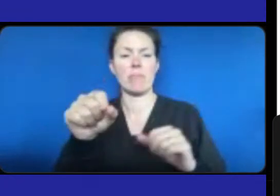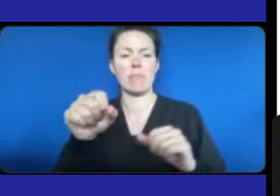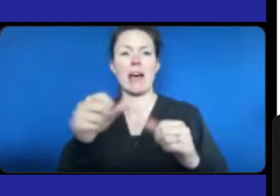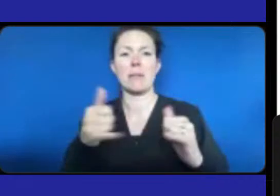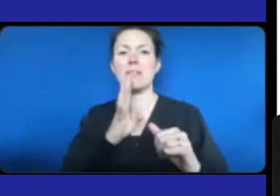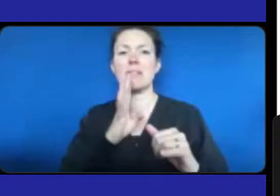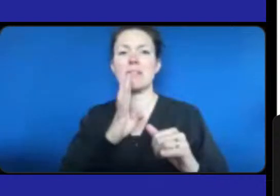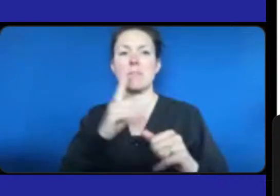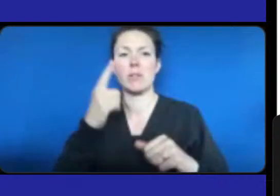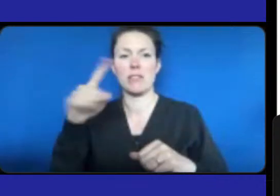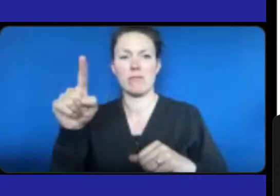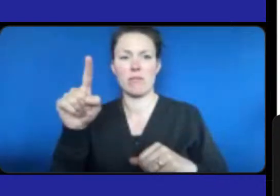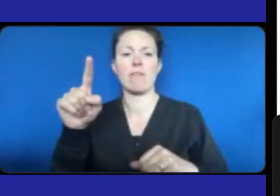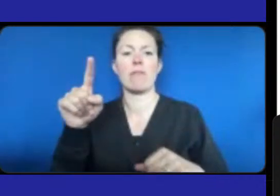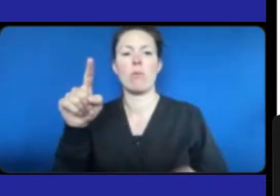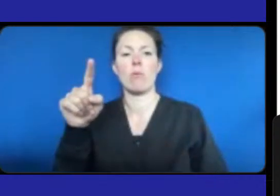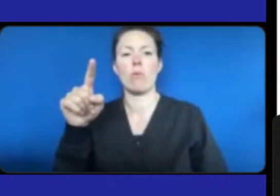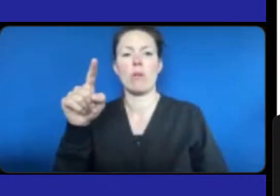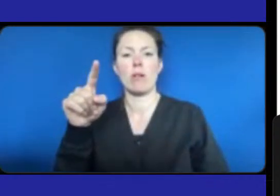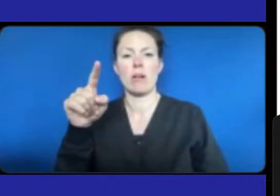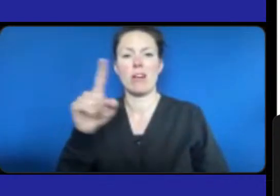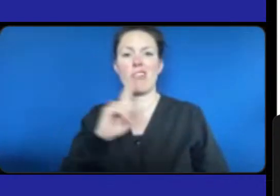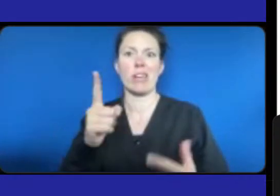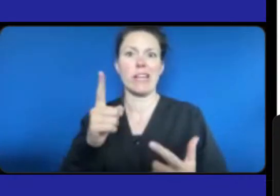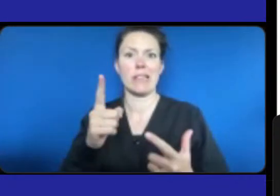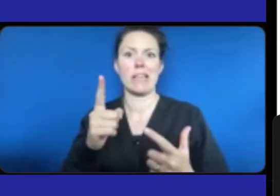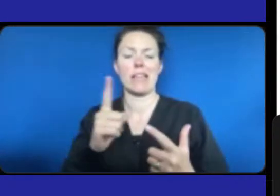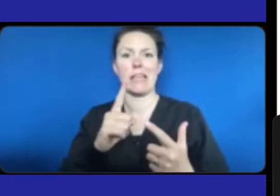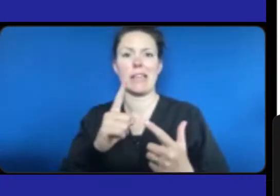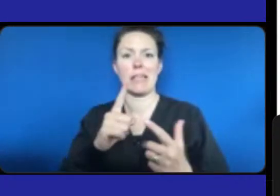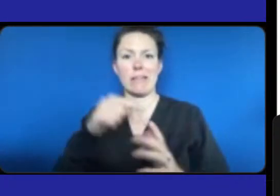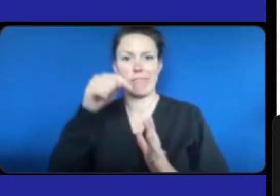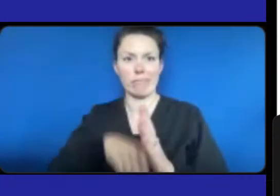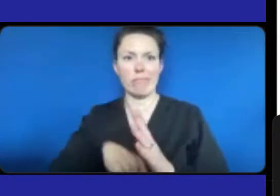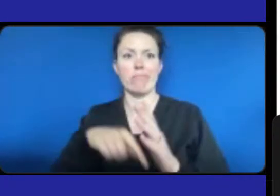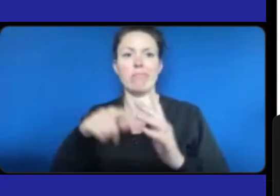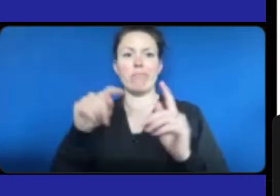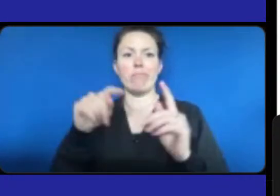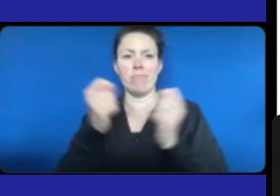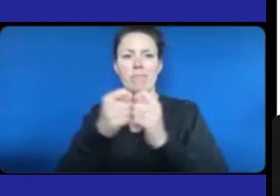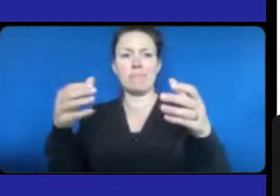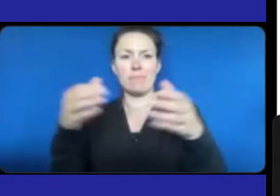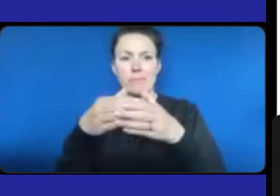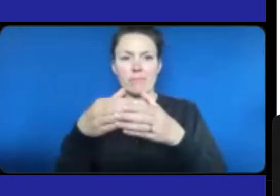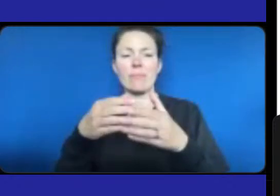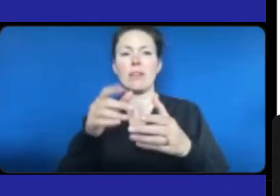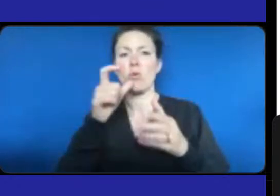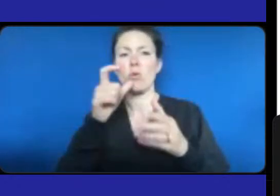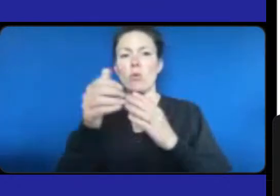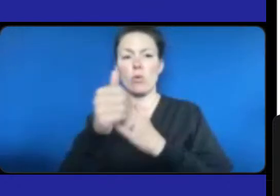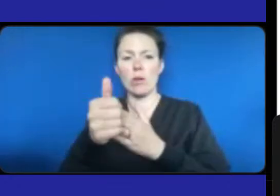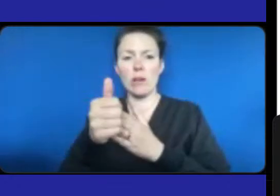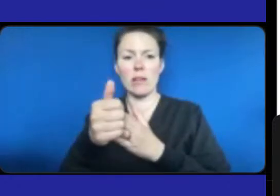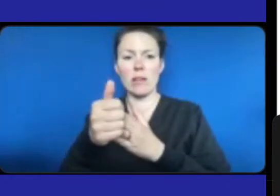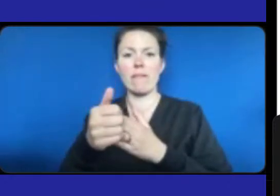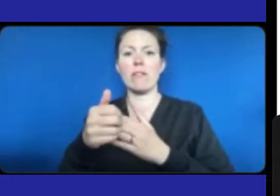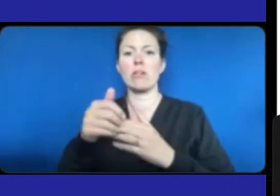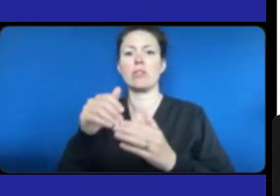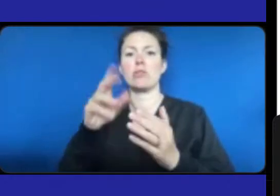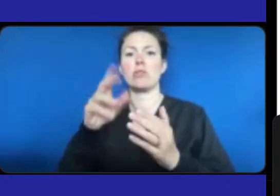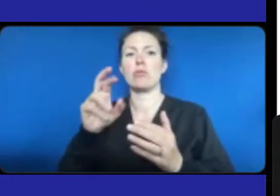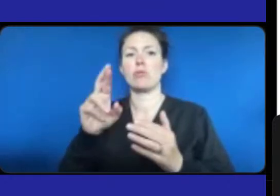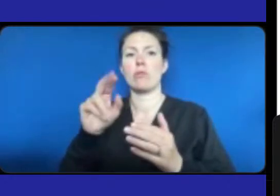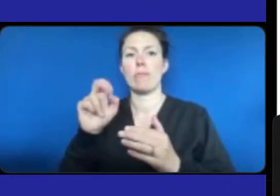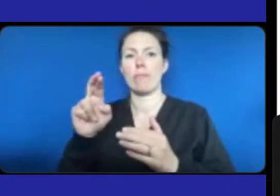behalf of quite an extensive team, primarily led by Okenfe Labardi to my left, our Senior Director